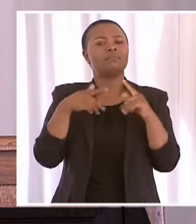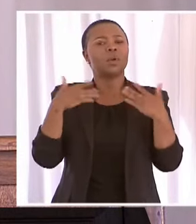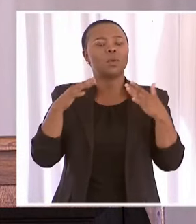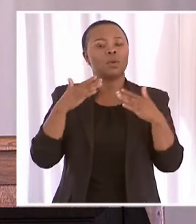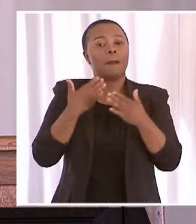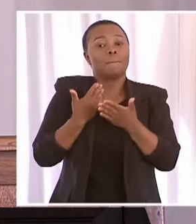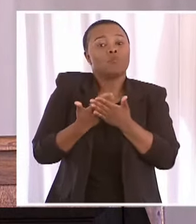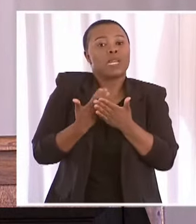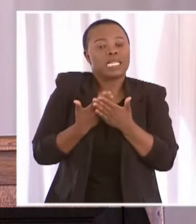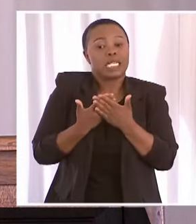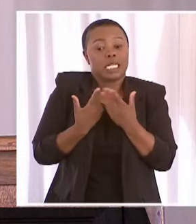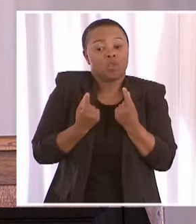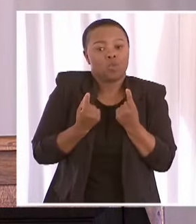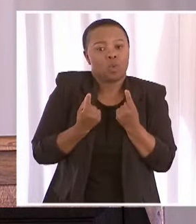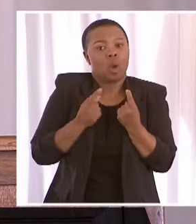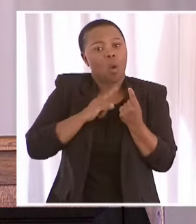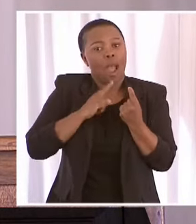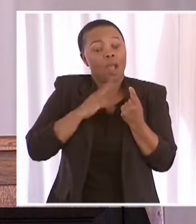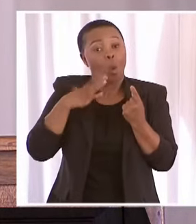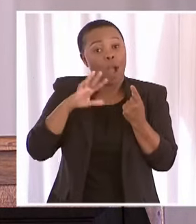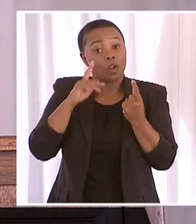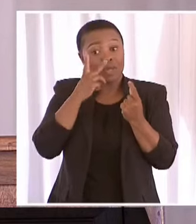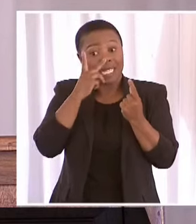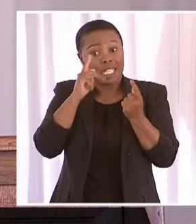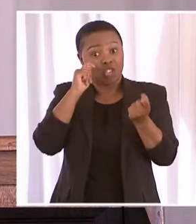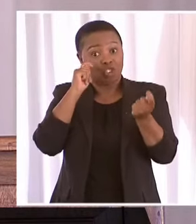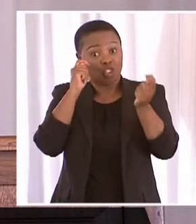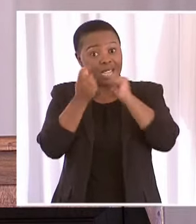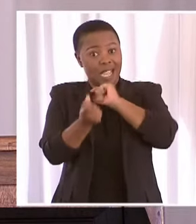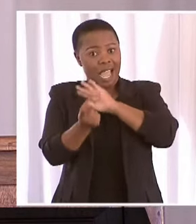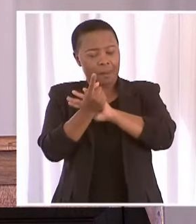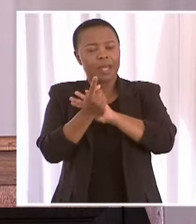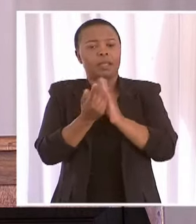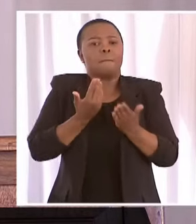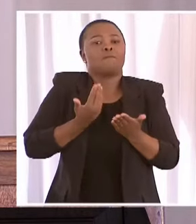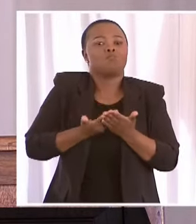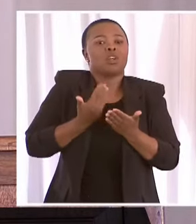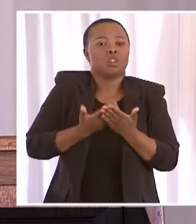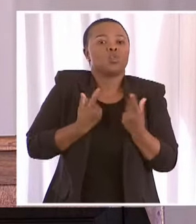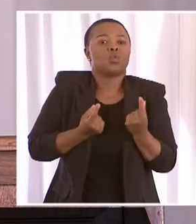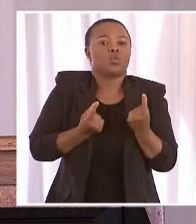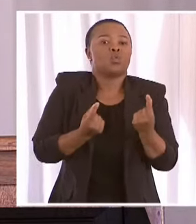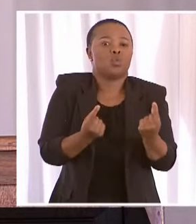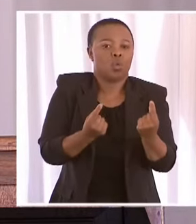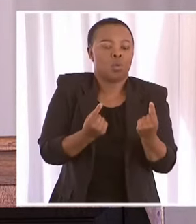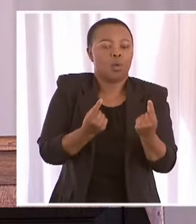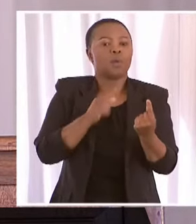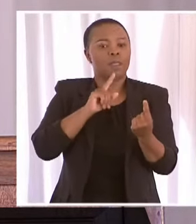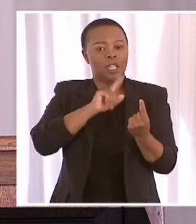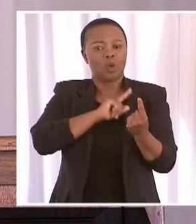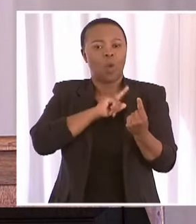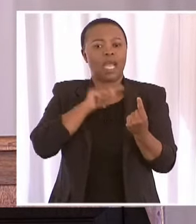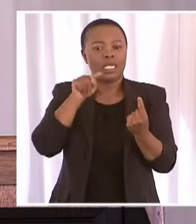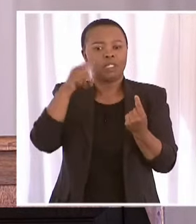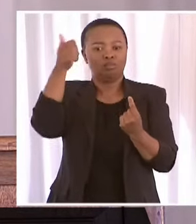in order to bring about change. This is what made him a genuine